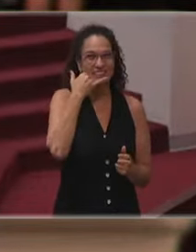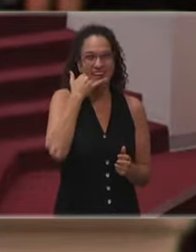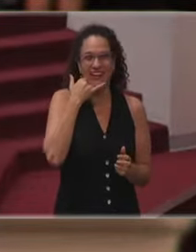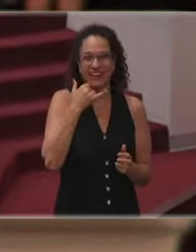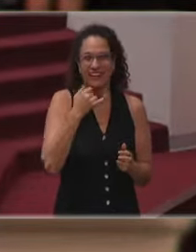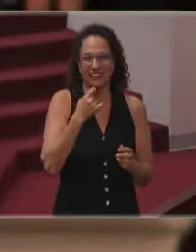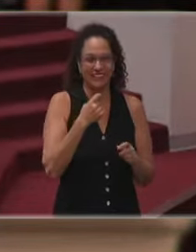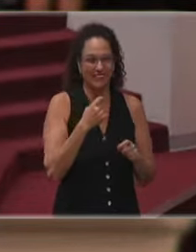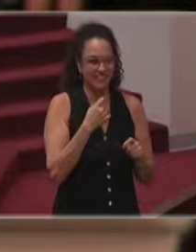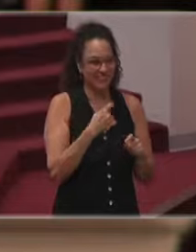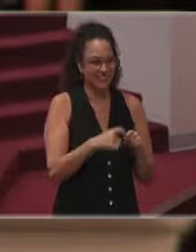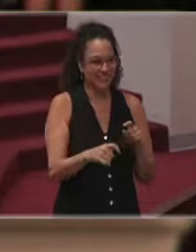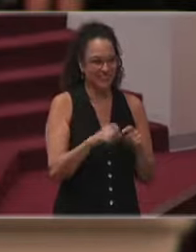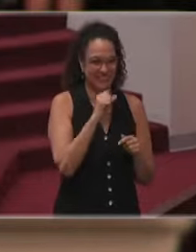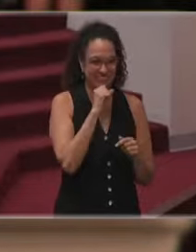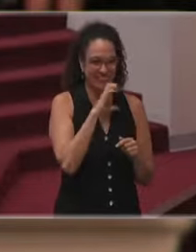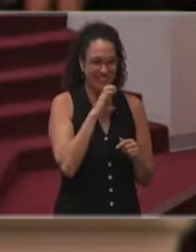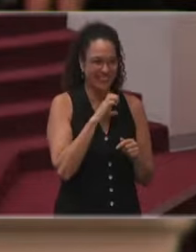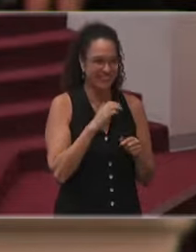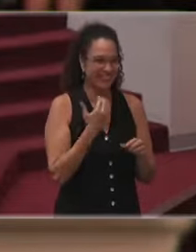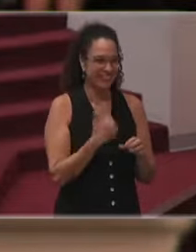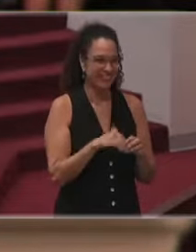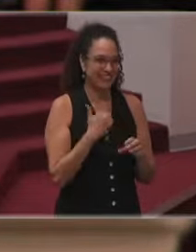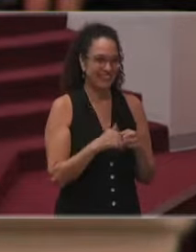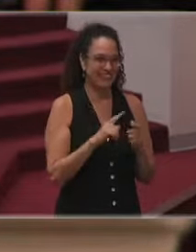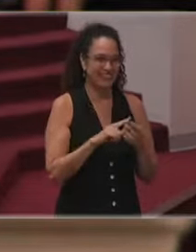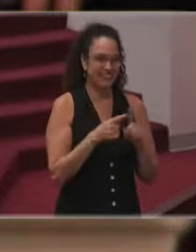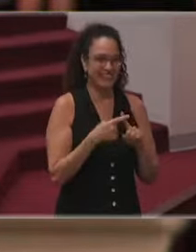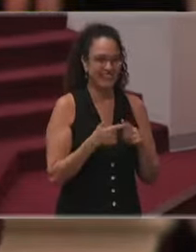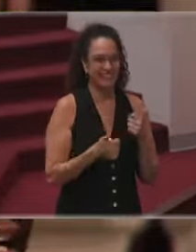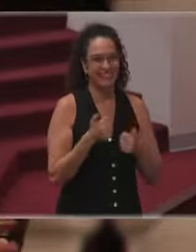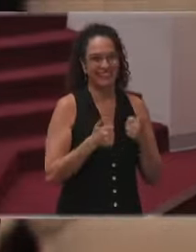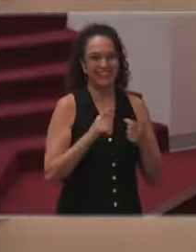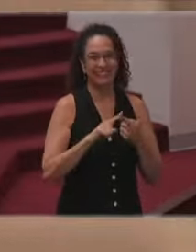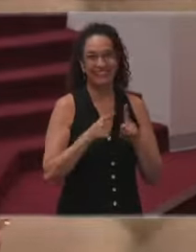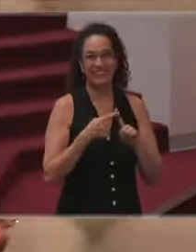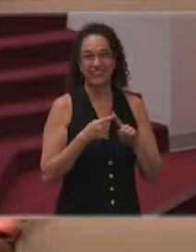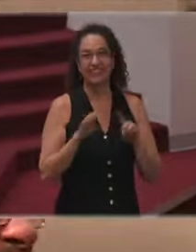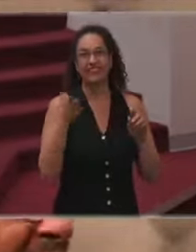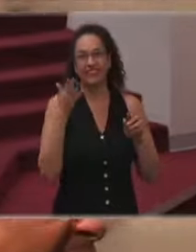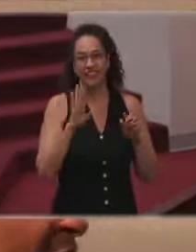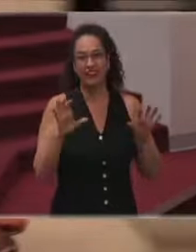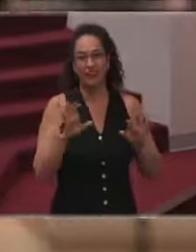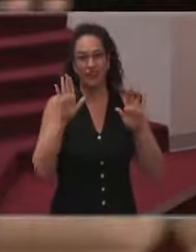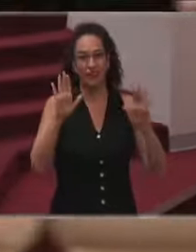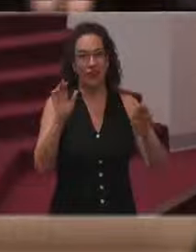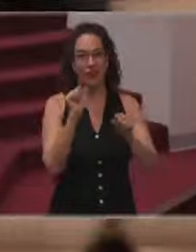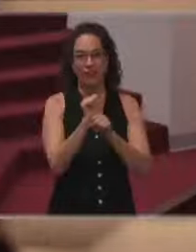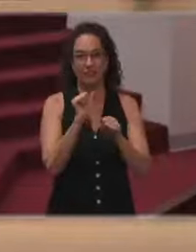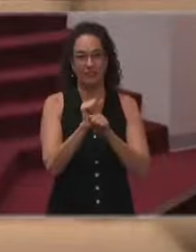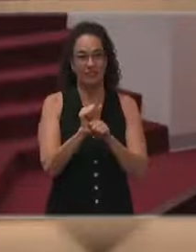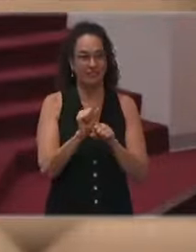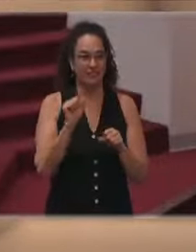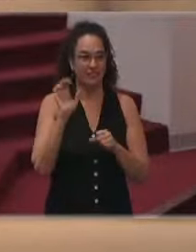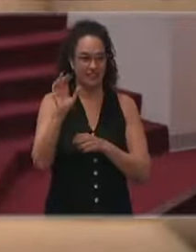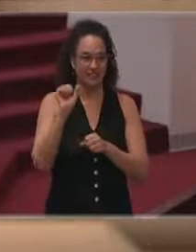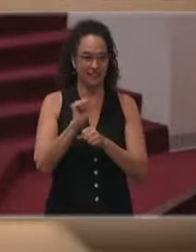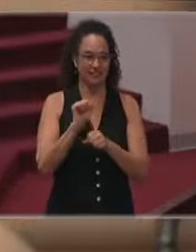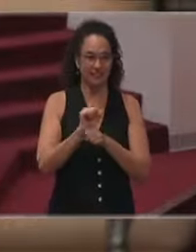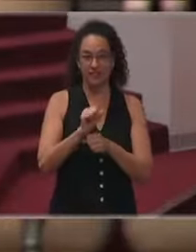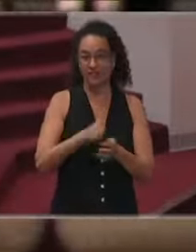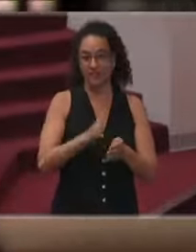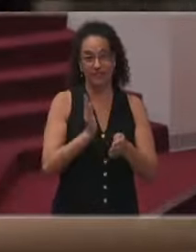email a friend, or text a friend. Listen, God has begun a great work in you. The work is not over with. He is not finished with you.